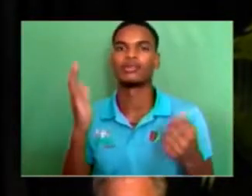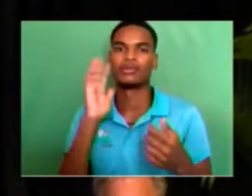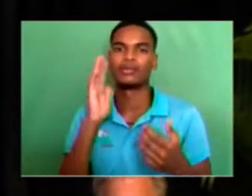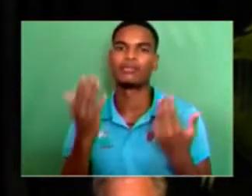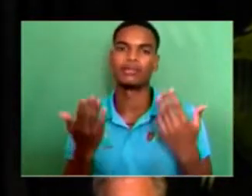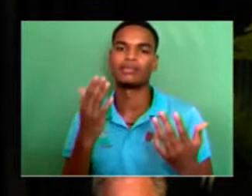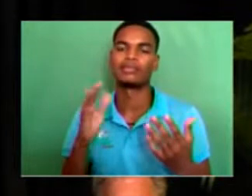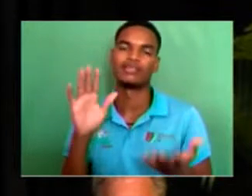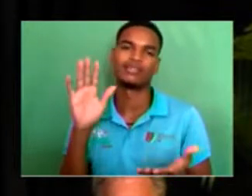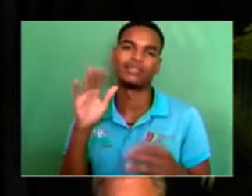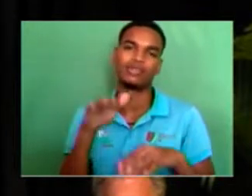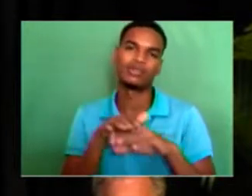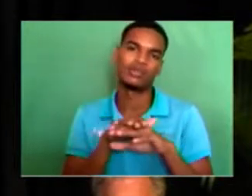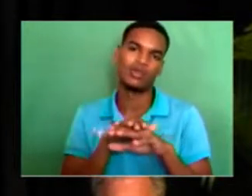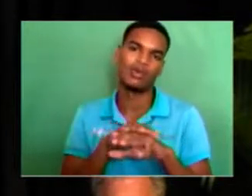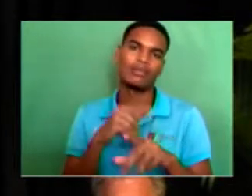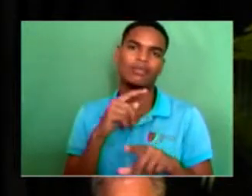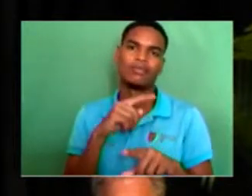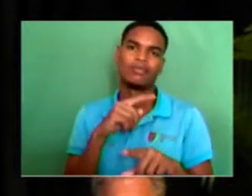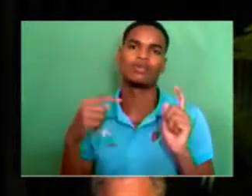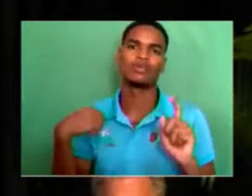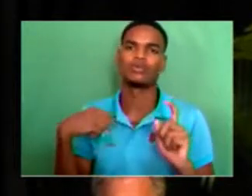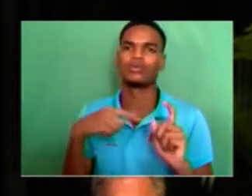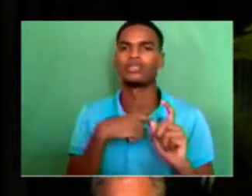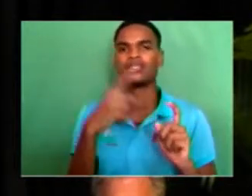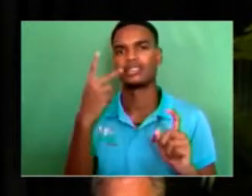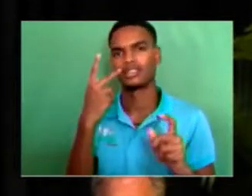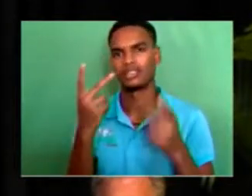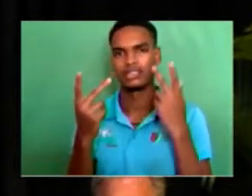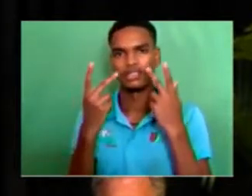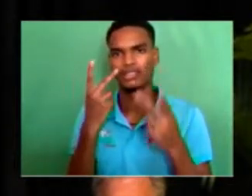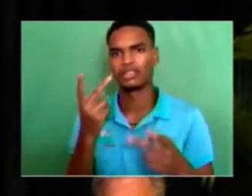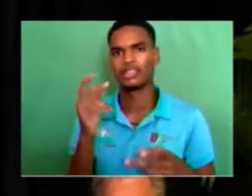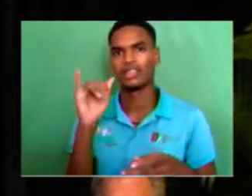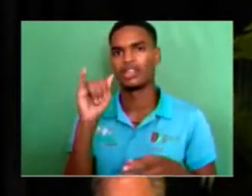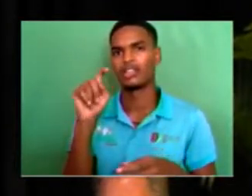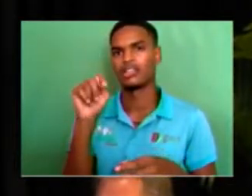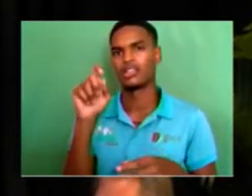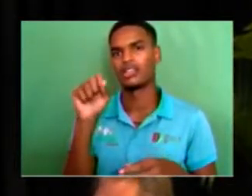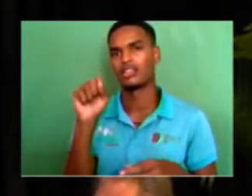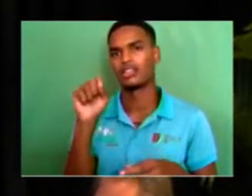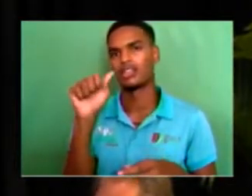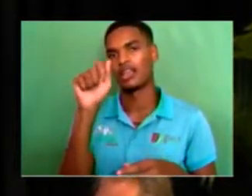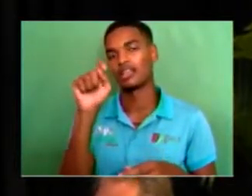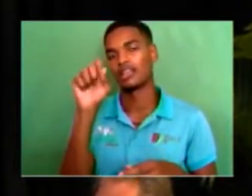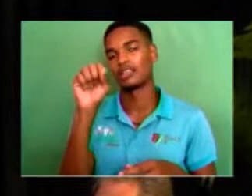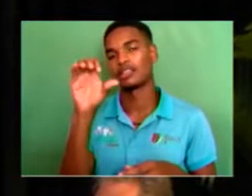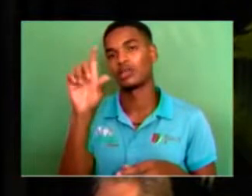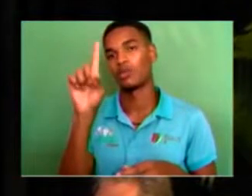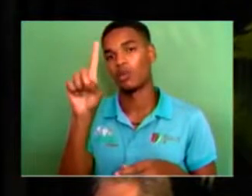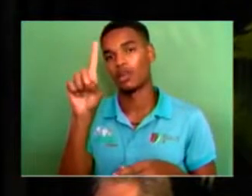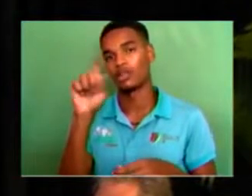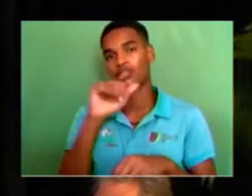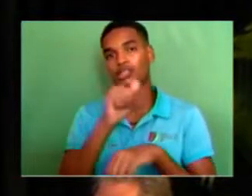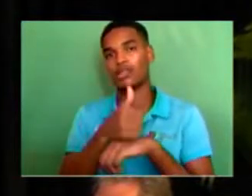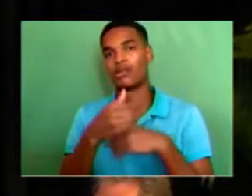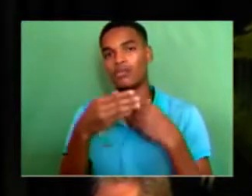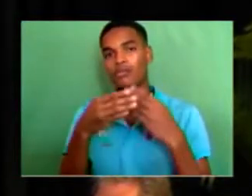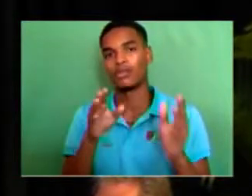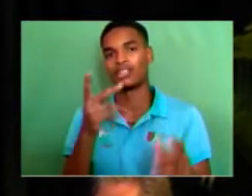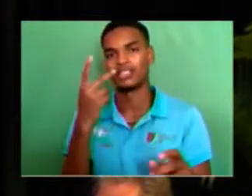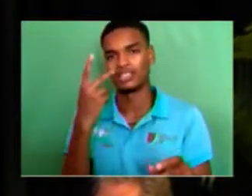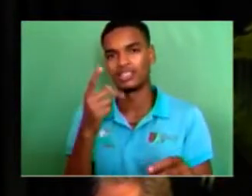But basically, we've seen the ATSC 1 set-top box now down in the